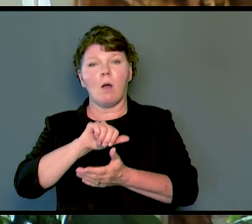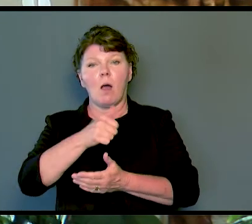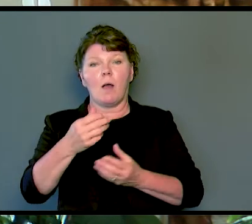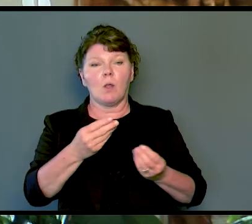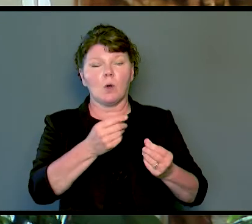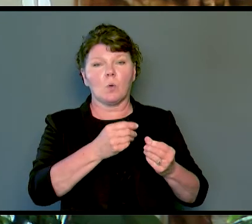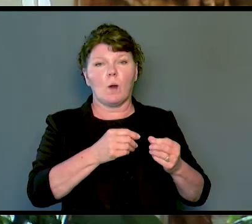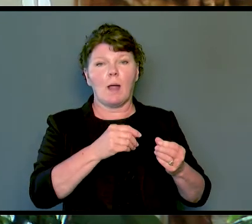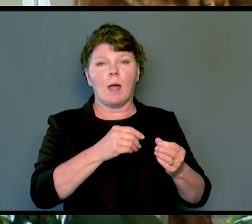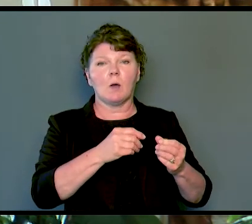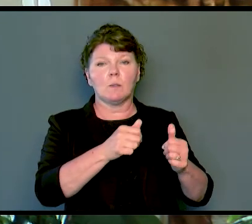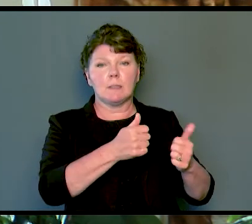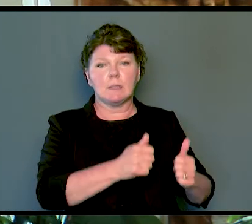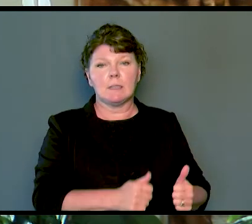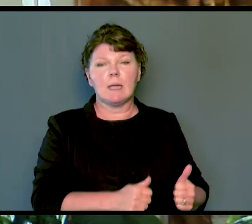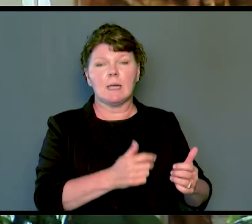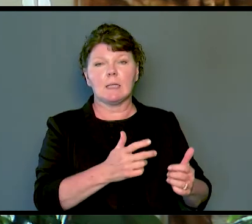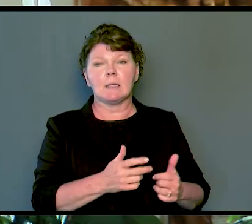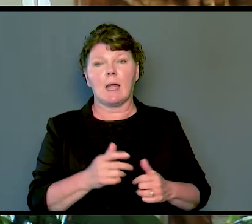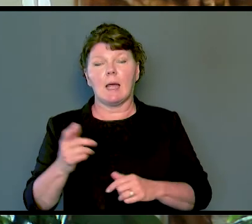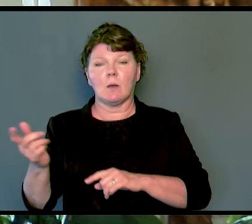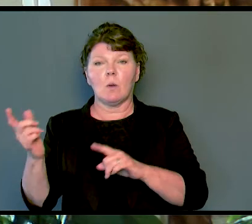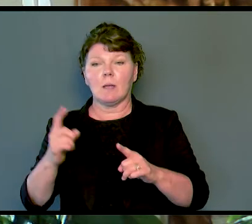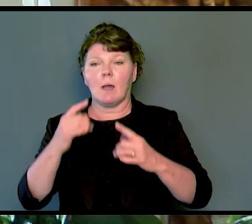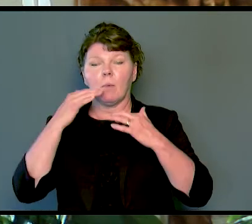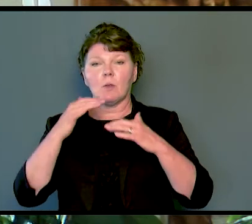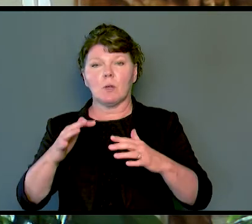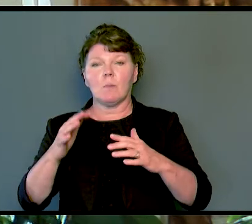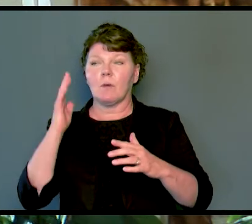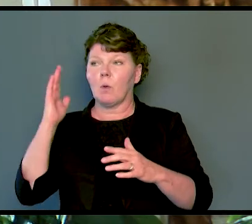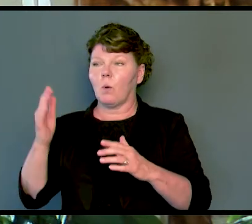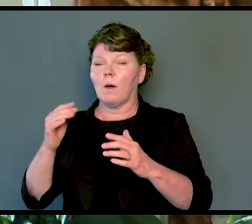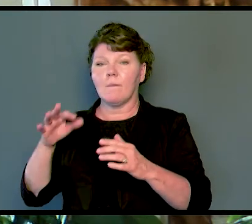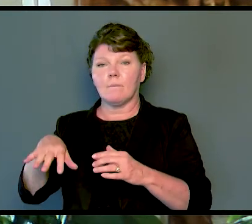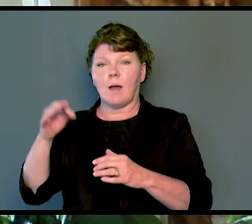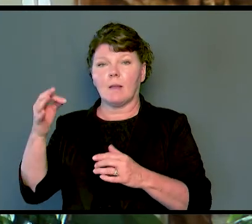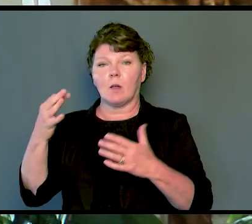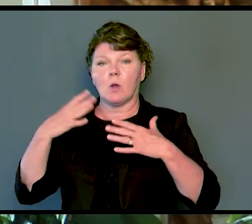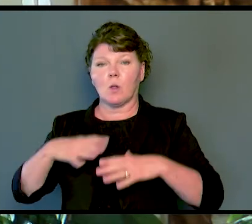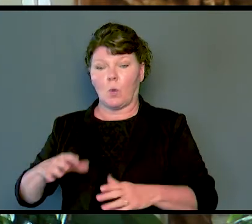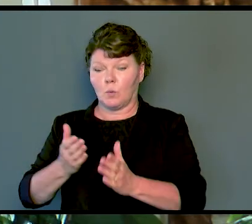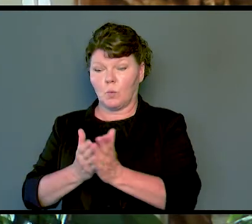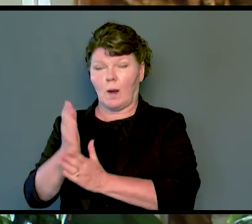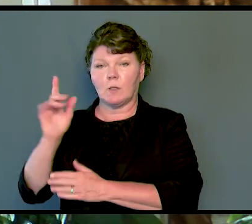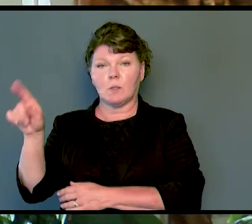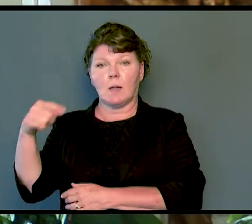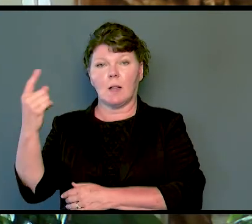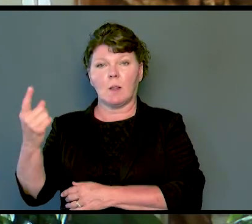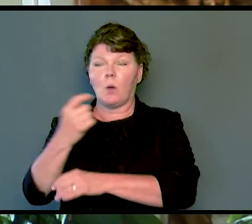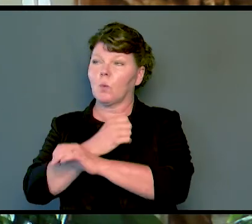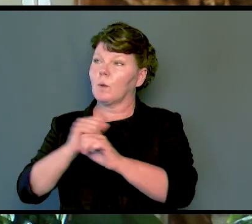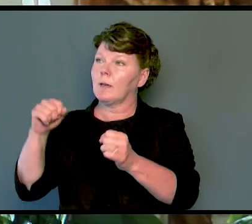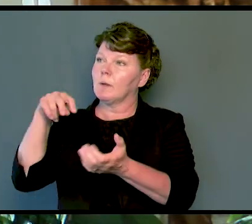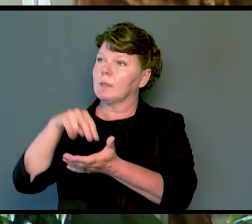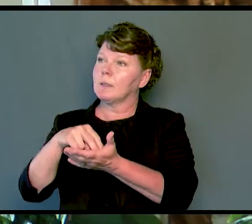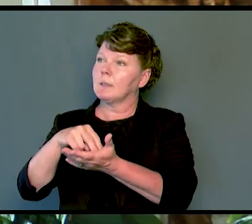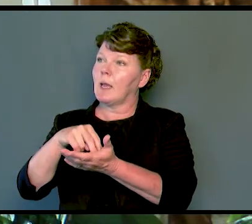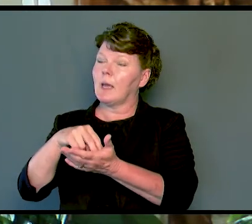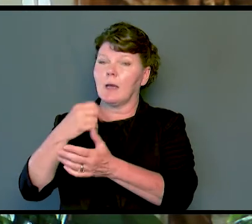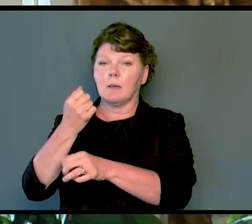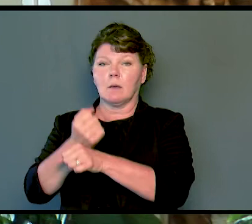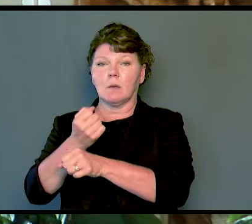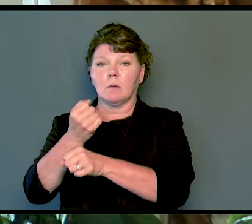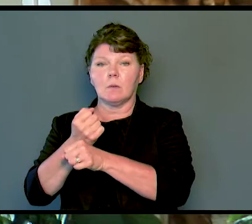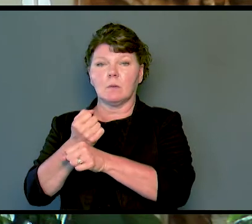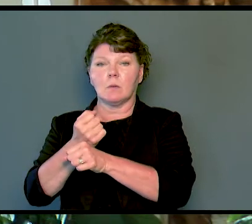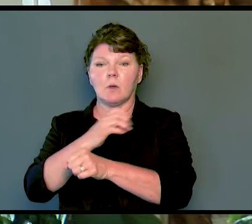sand. When he shall come with trumpet sound, oh, may I then in him be found, clothed in his righteousness alone, redeemed to stand before